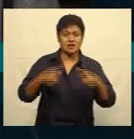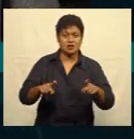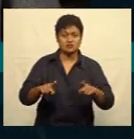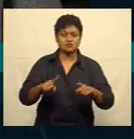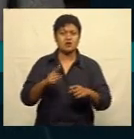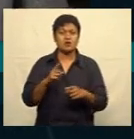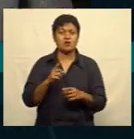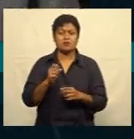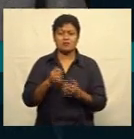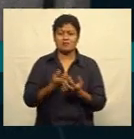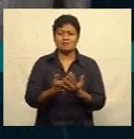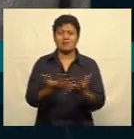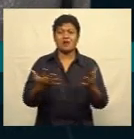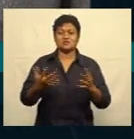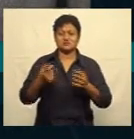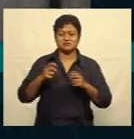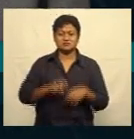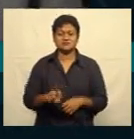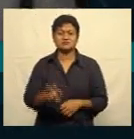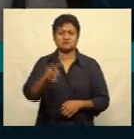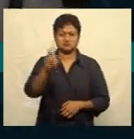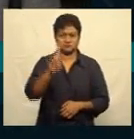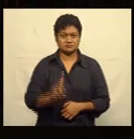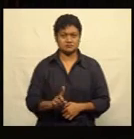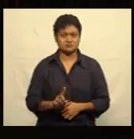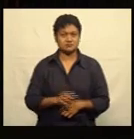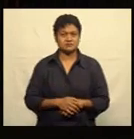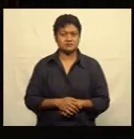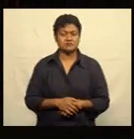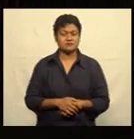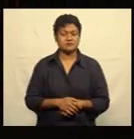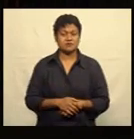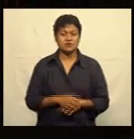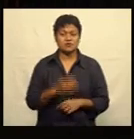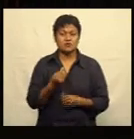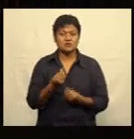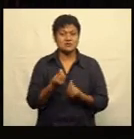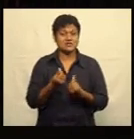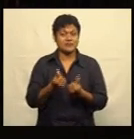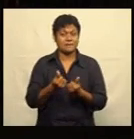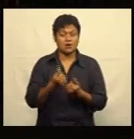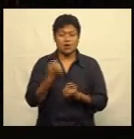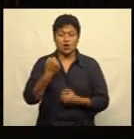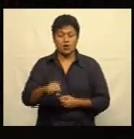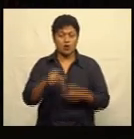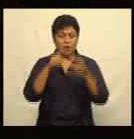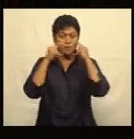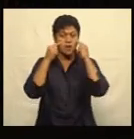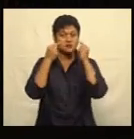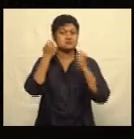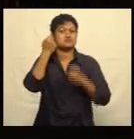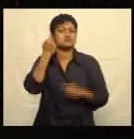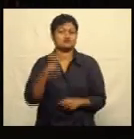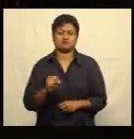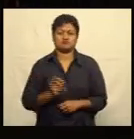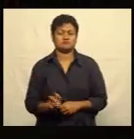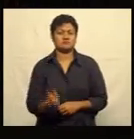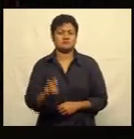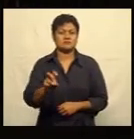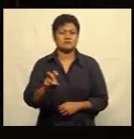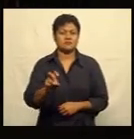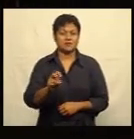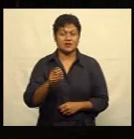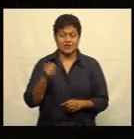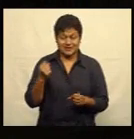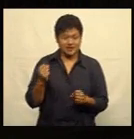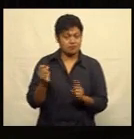transport today. Tell us more. Edwin, to put it simply, no mask, no ride. Face mask will be made